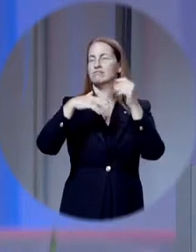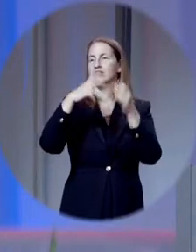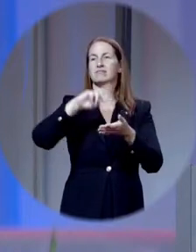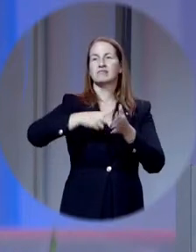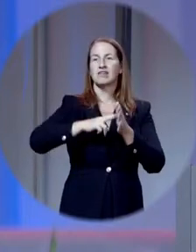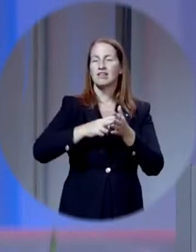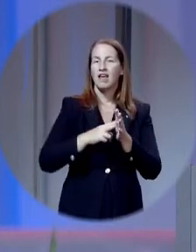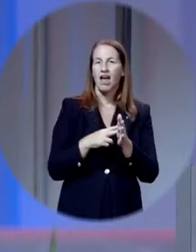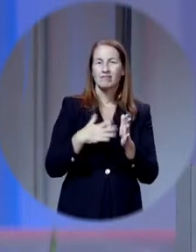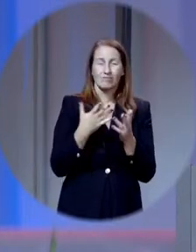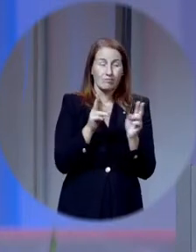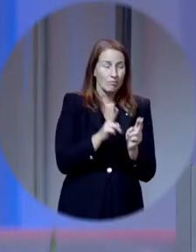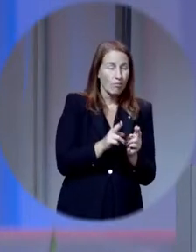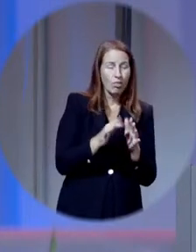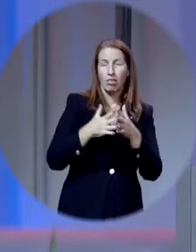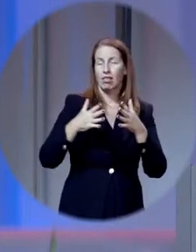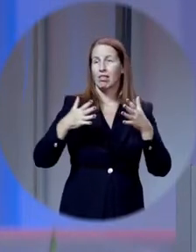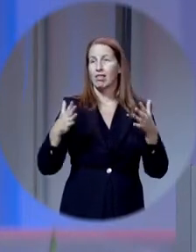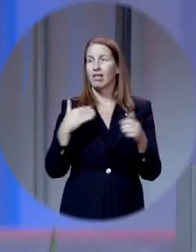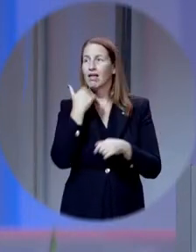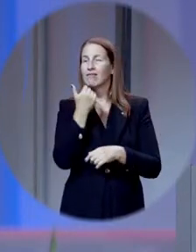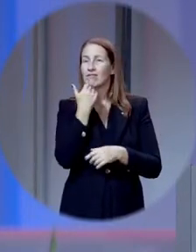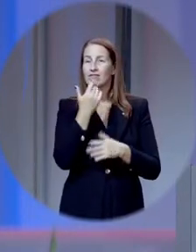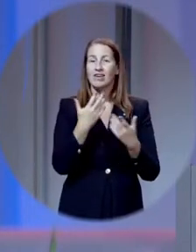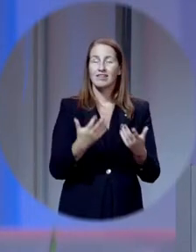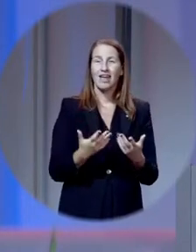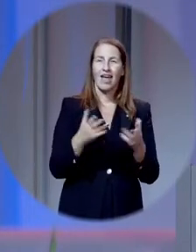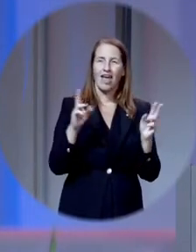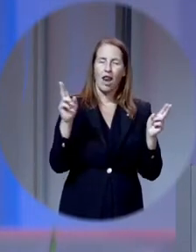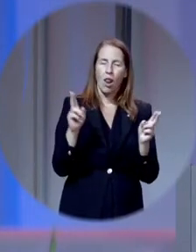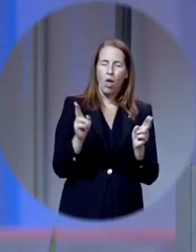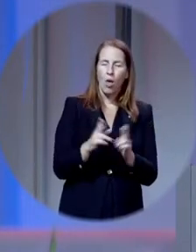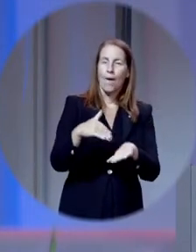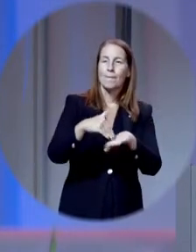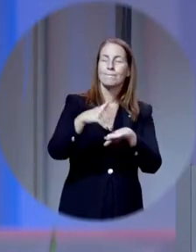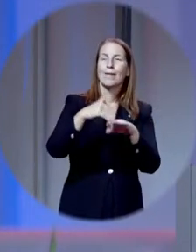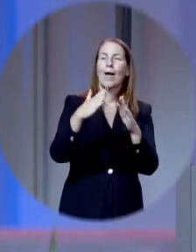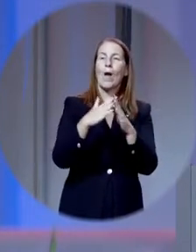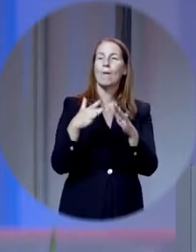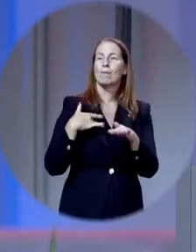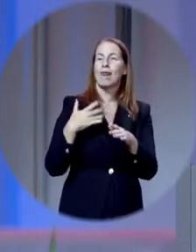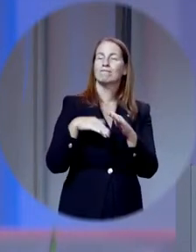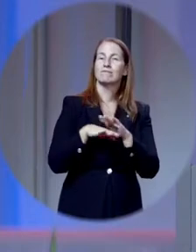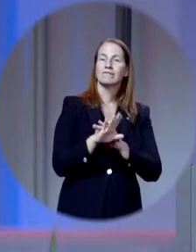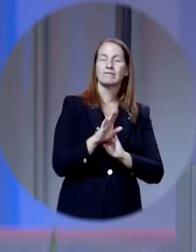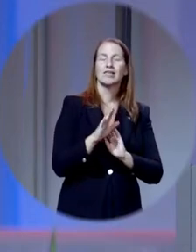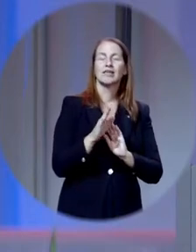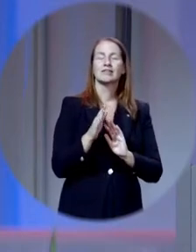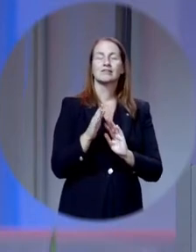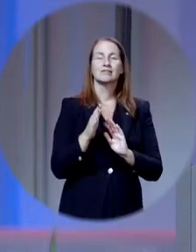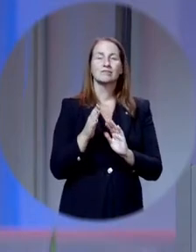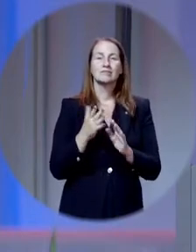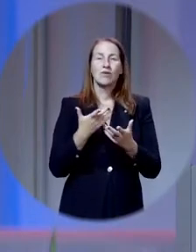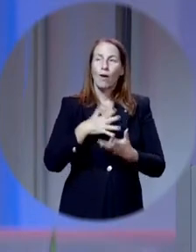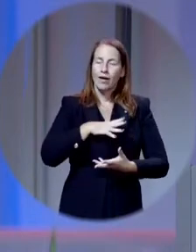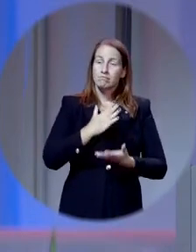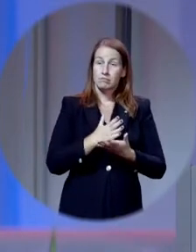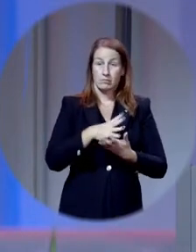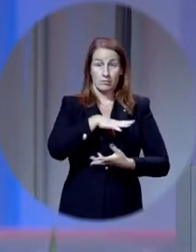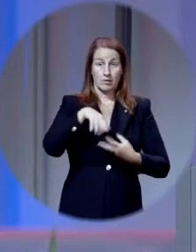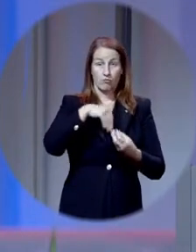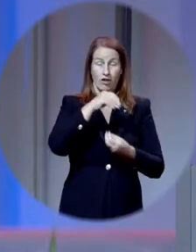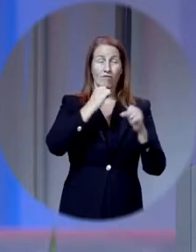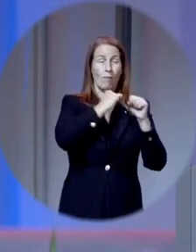unimaginable to the everyday, increasingly lower impact homes that we'll need to live in. We are often the inspiration for